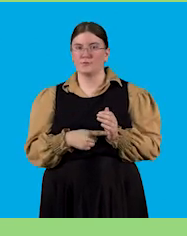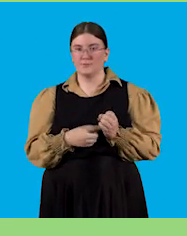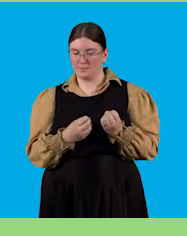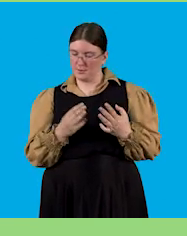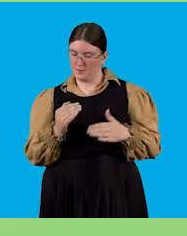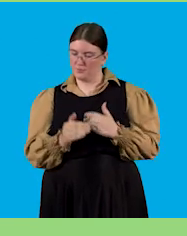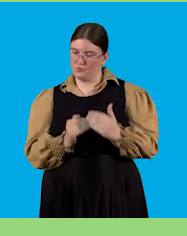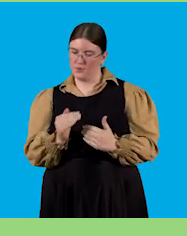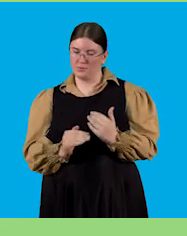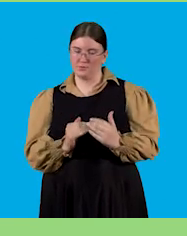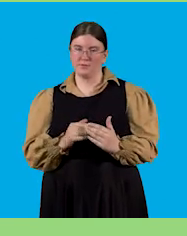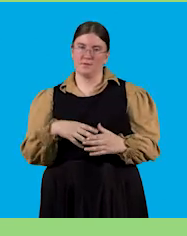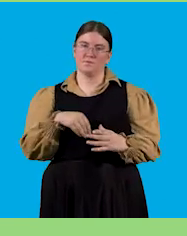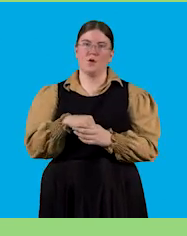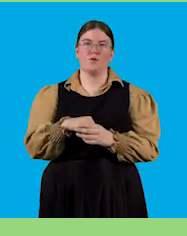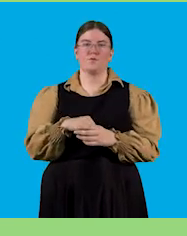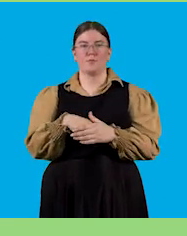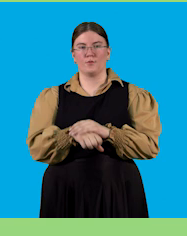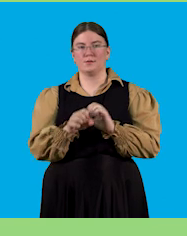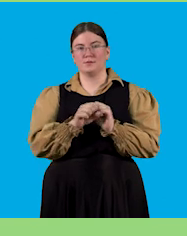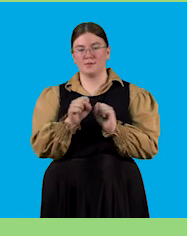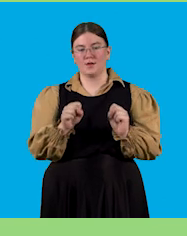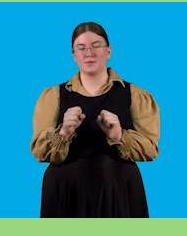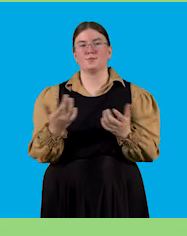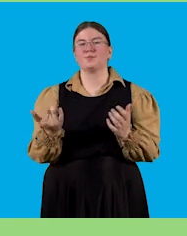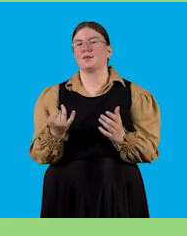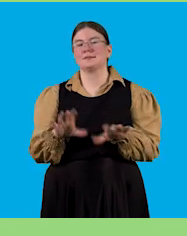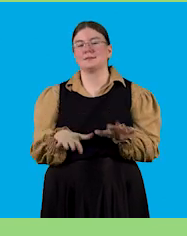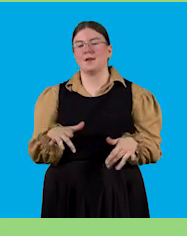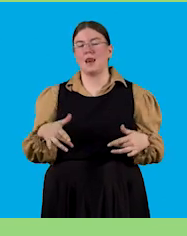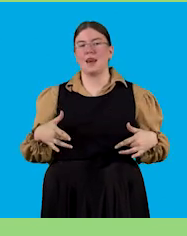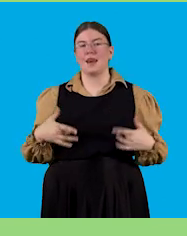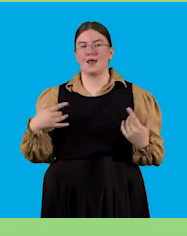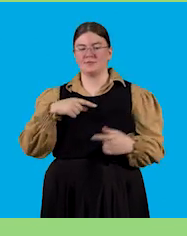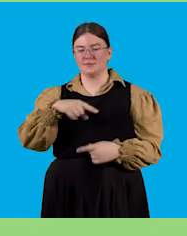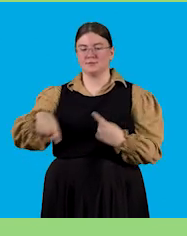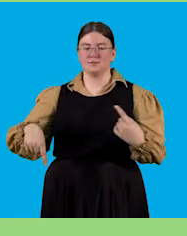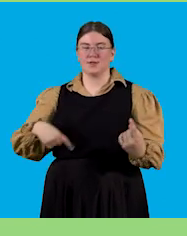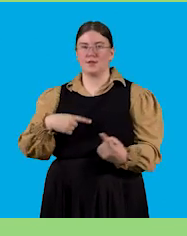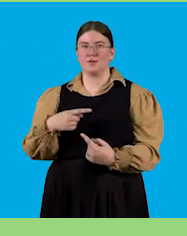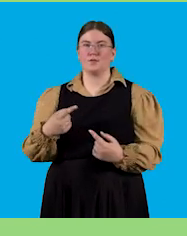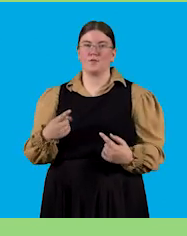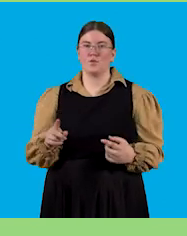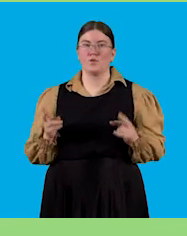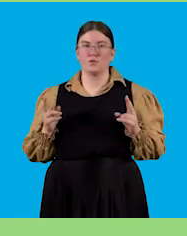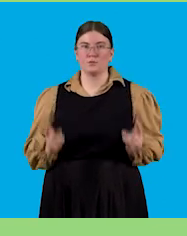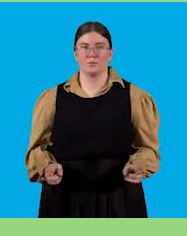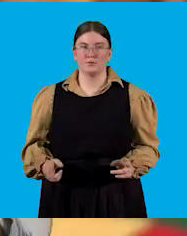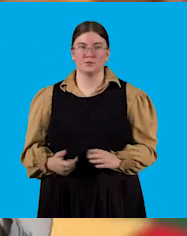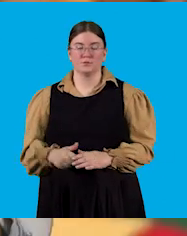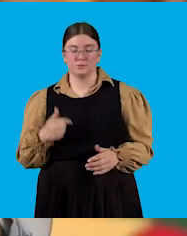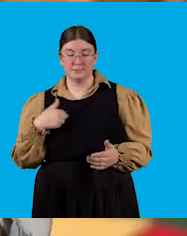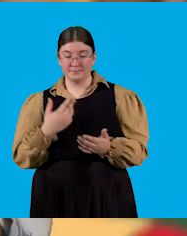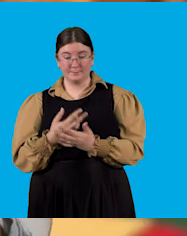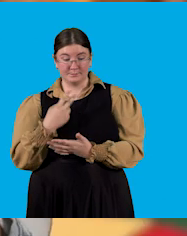through, and I also refer to them as the cycle or the life cycle of the human. There we got to